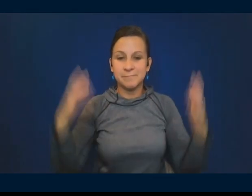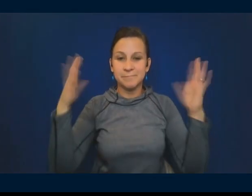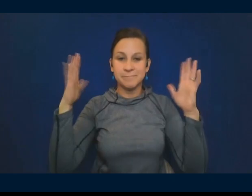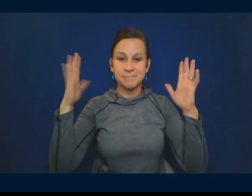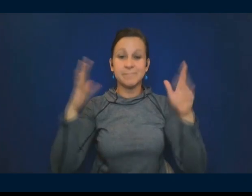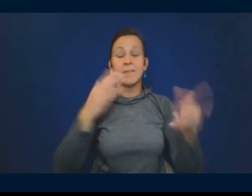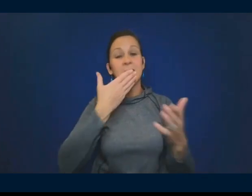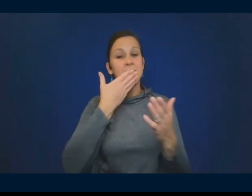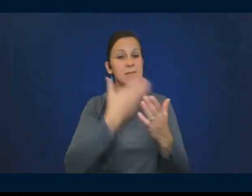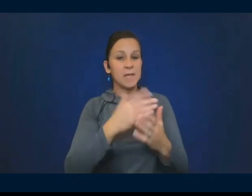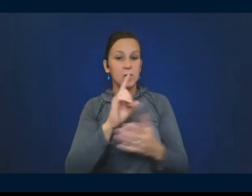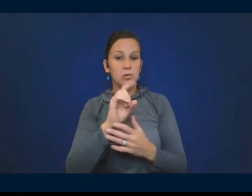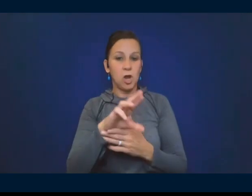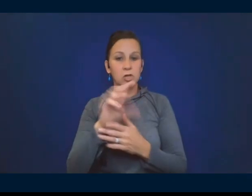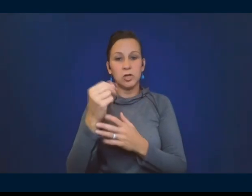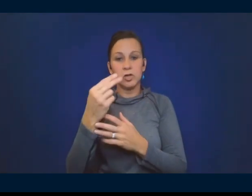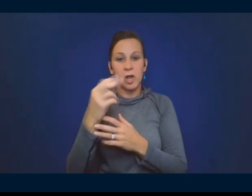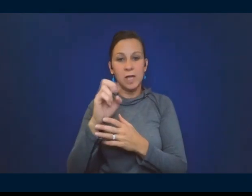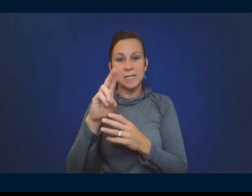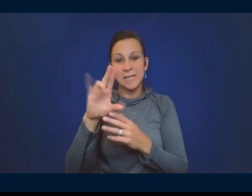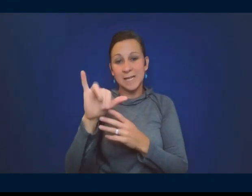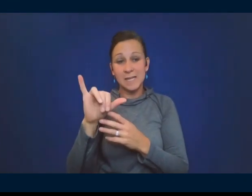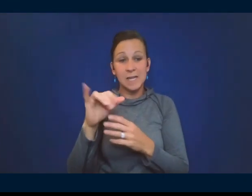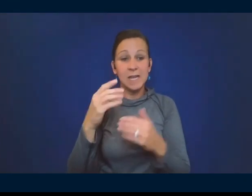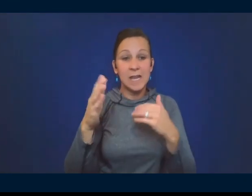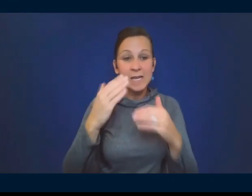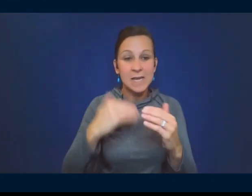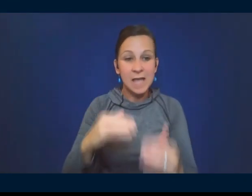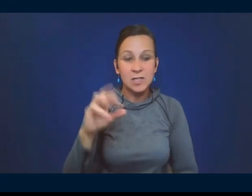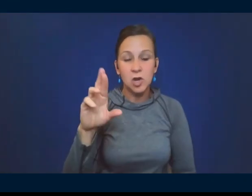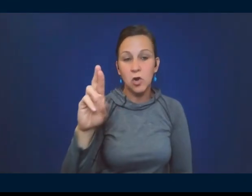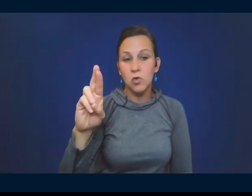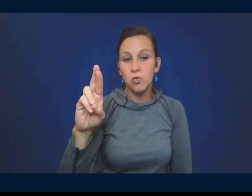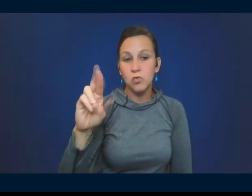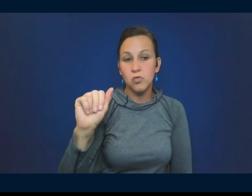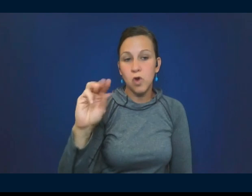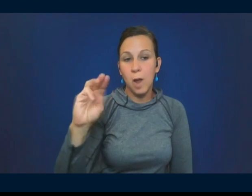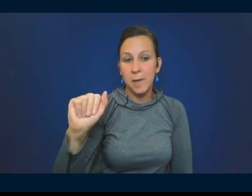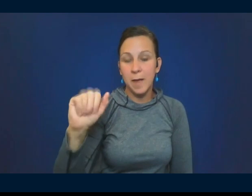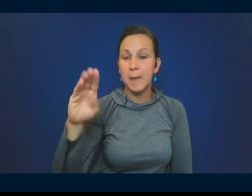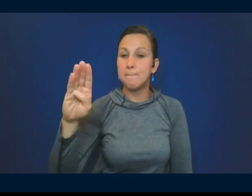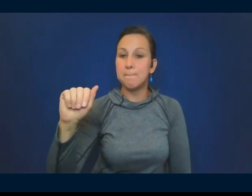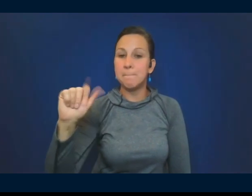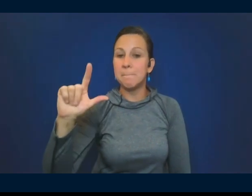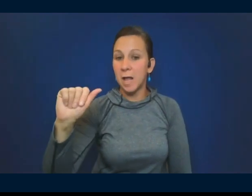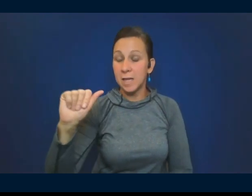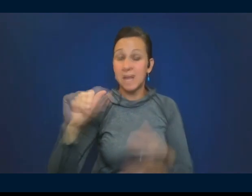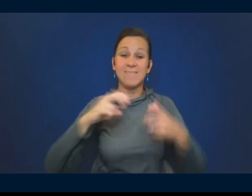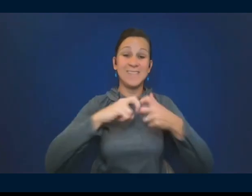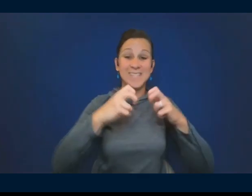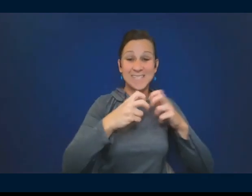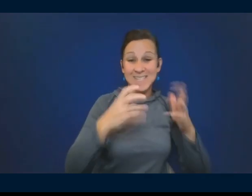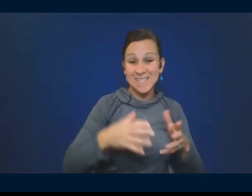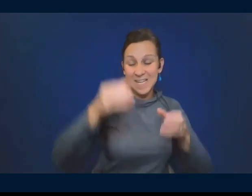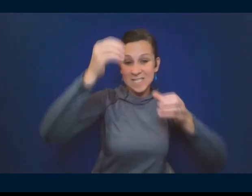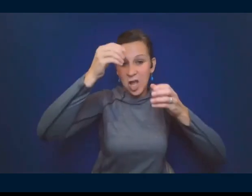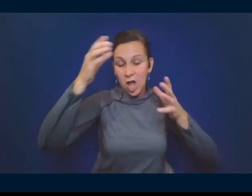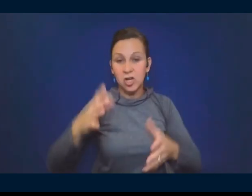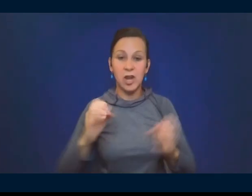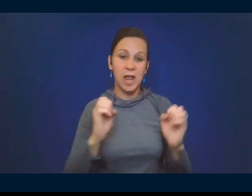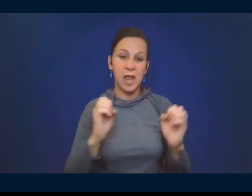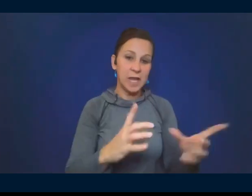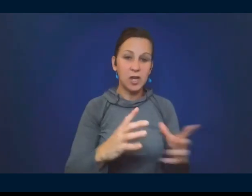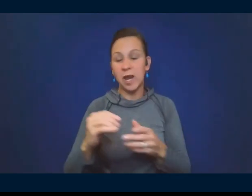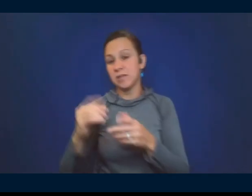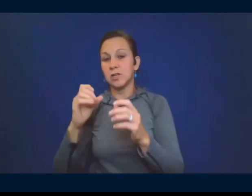Thank you, Dr. Hendley. Next, we have Dr. Rama Bala, who is a physicist, scholar, educator, mentor, and social